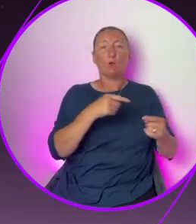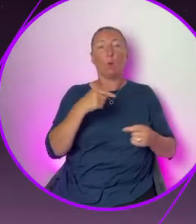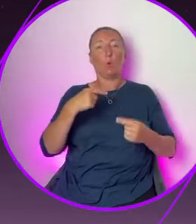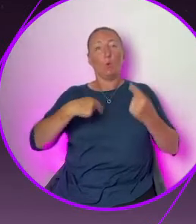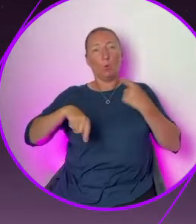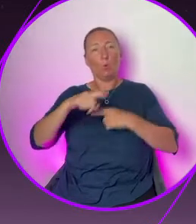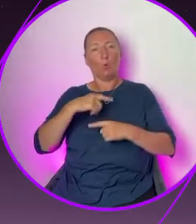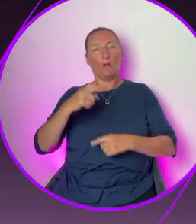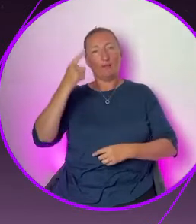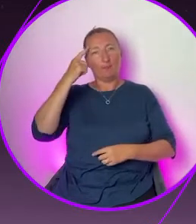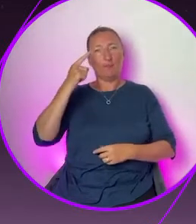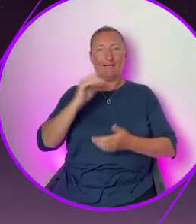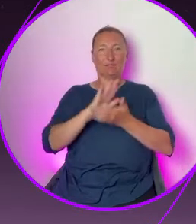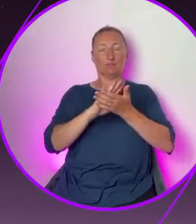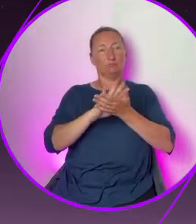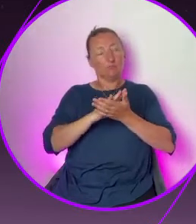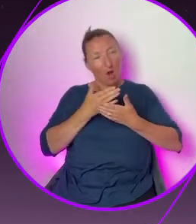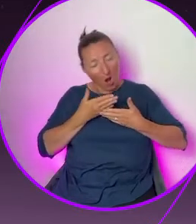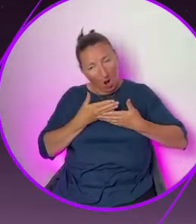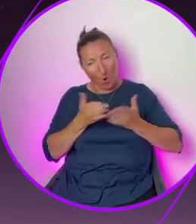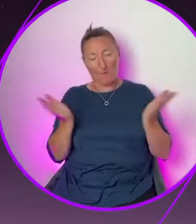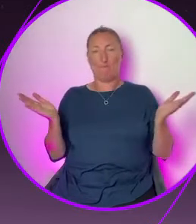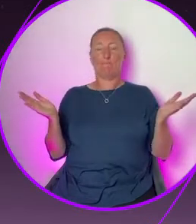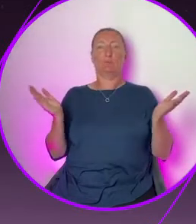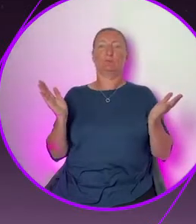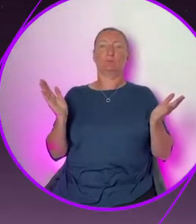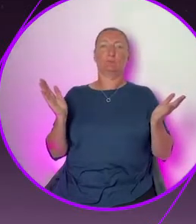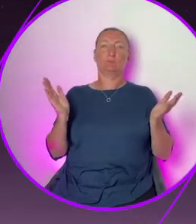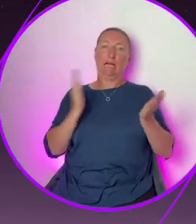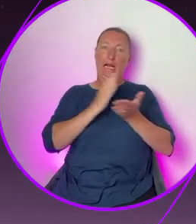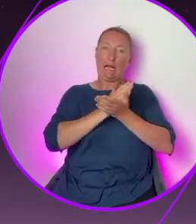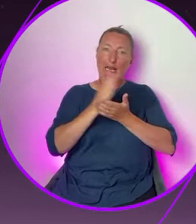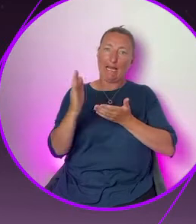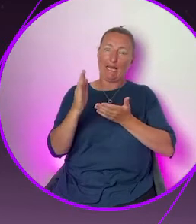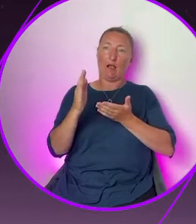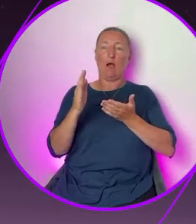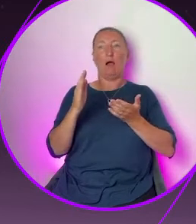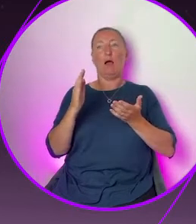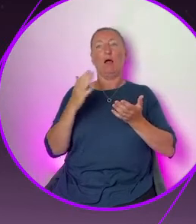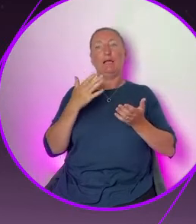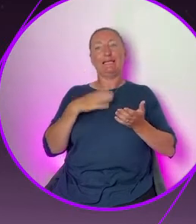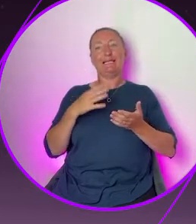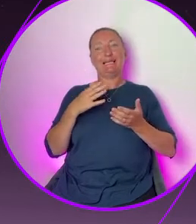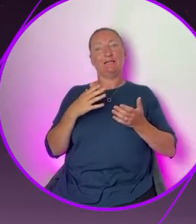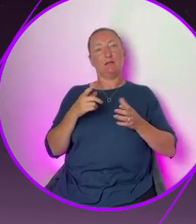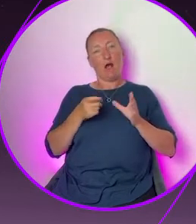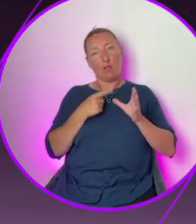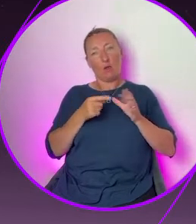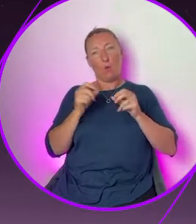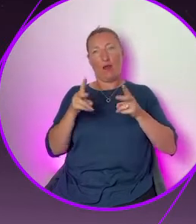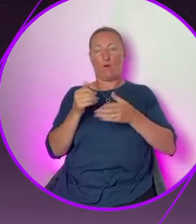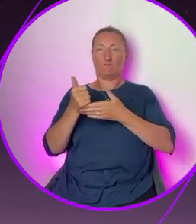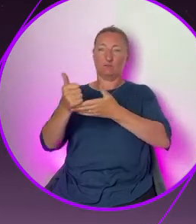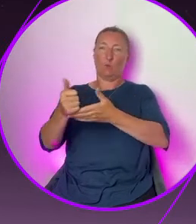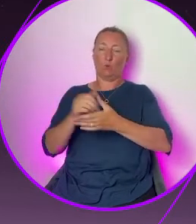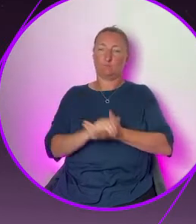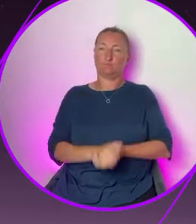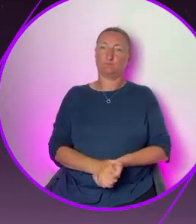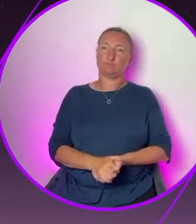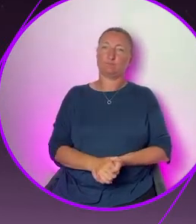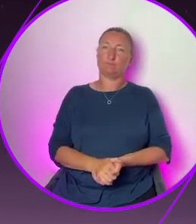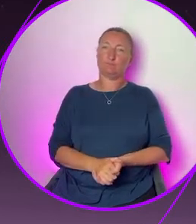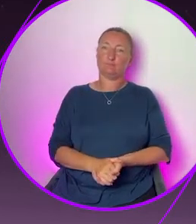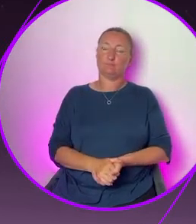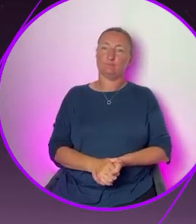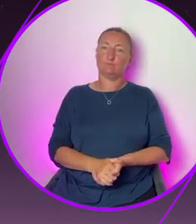that artistic and experimental visions need additional avenues of support. Indeed. So this is where we see the